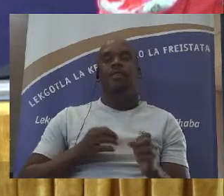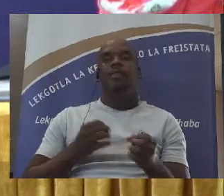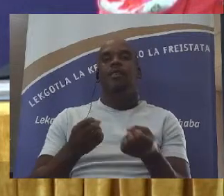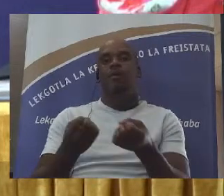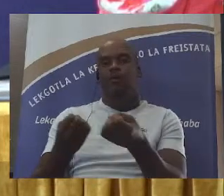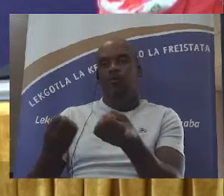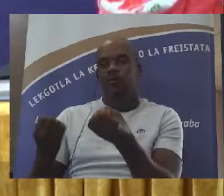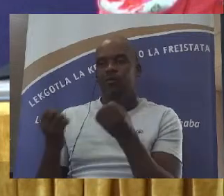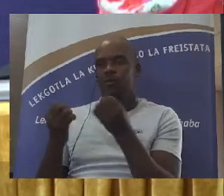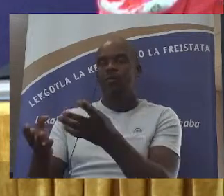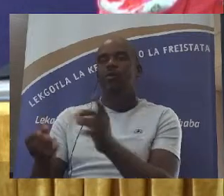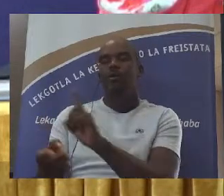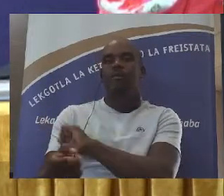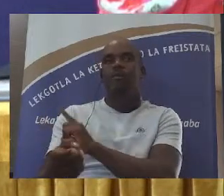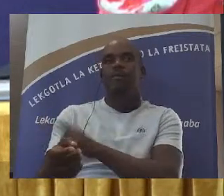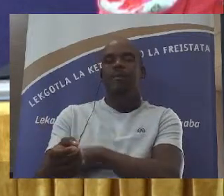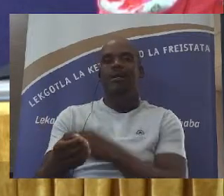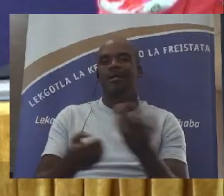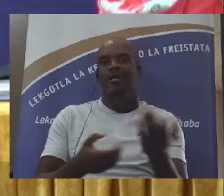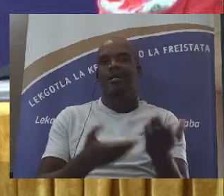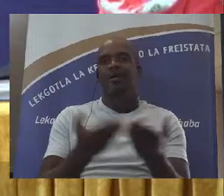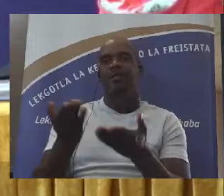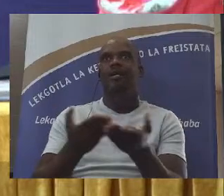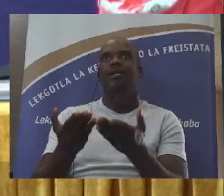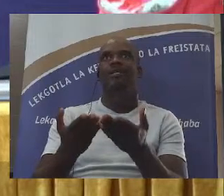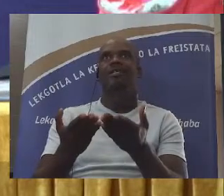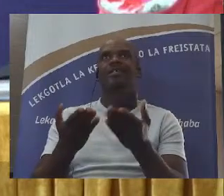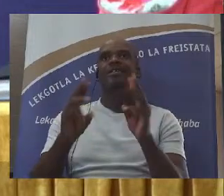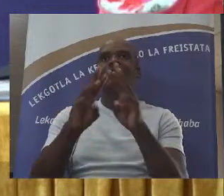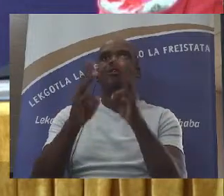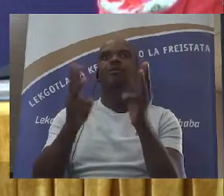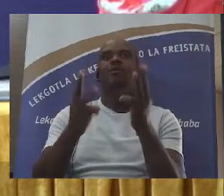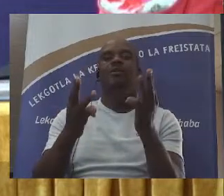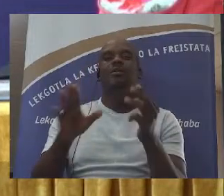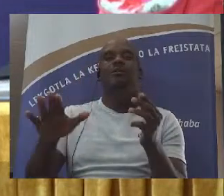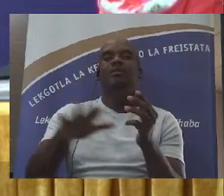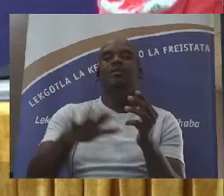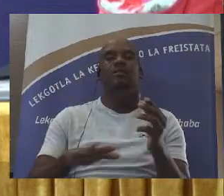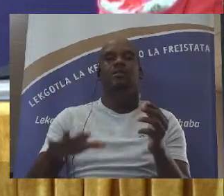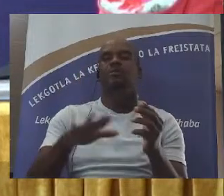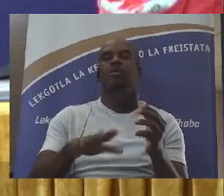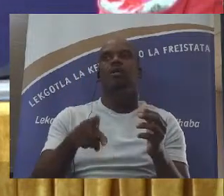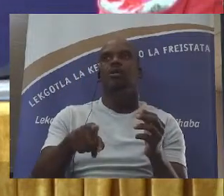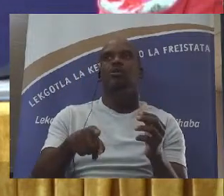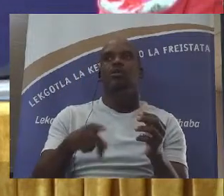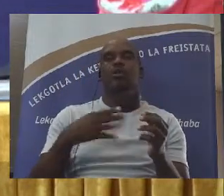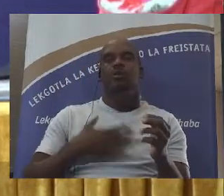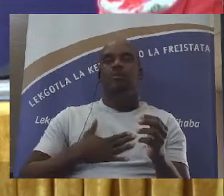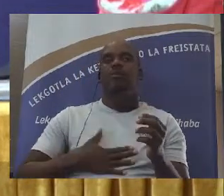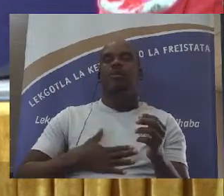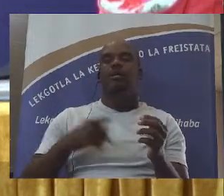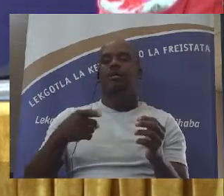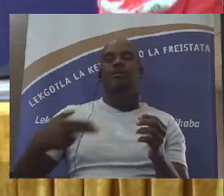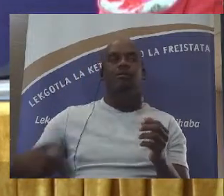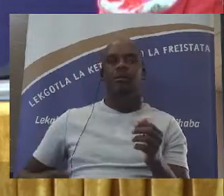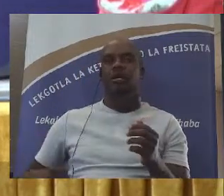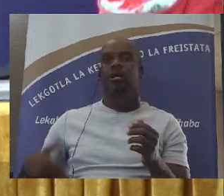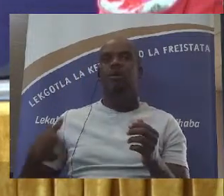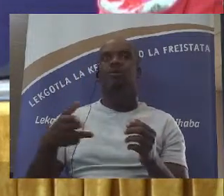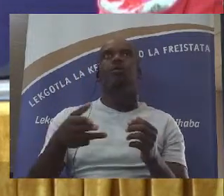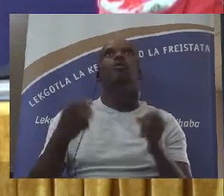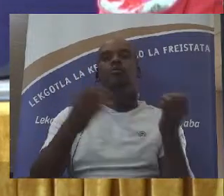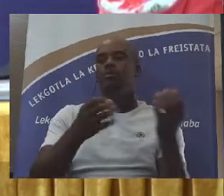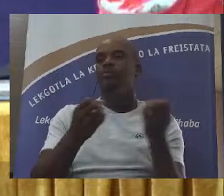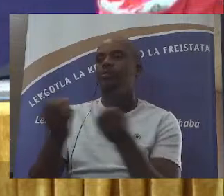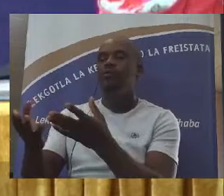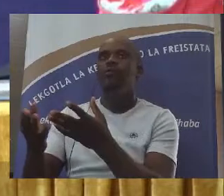the Constitution. It further provides for the payment of compensation where that